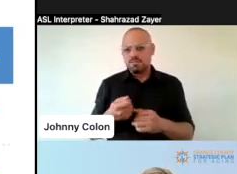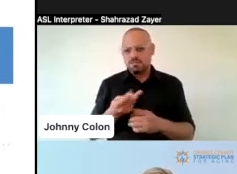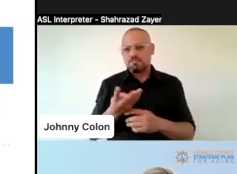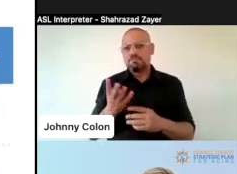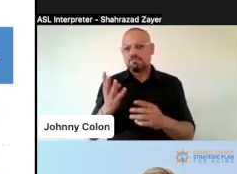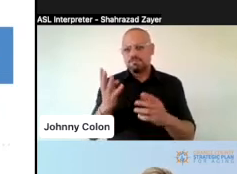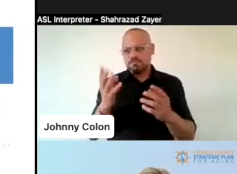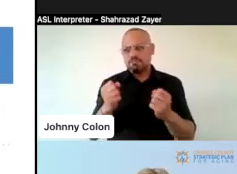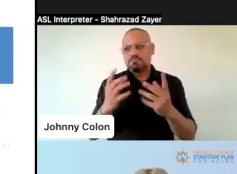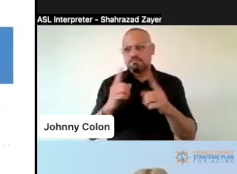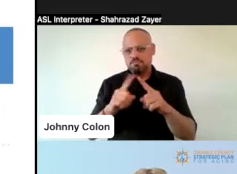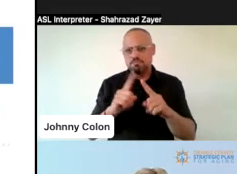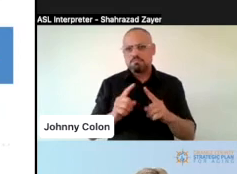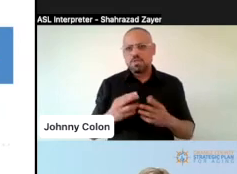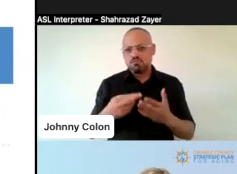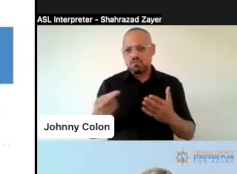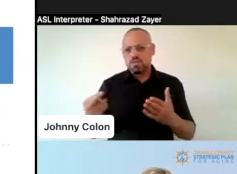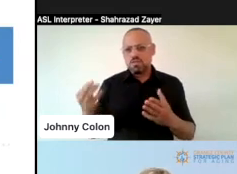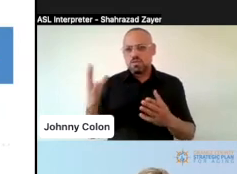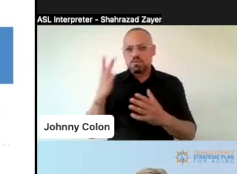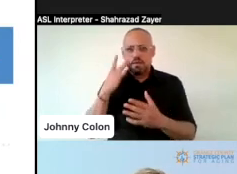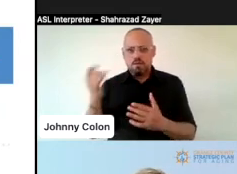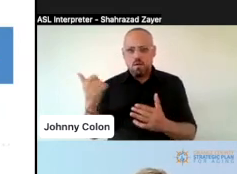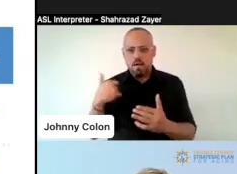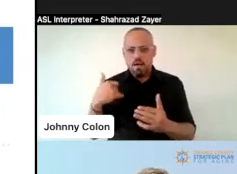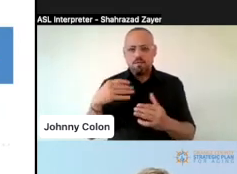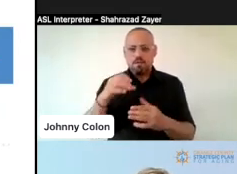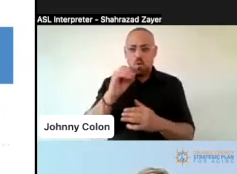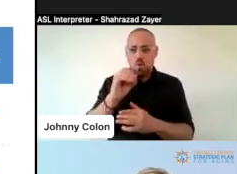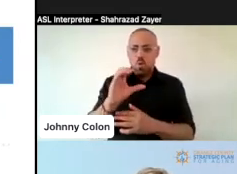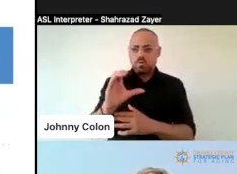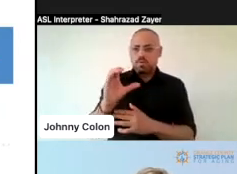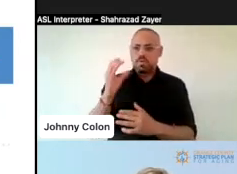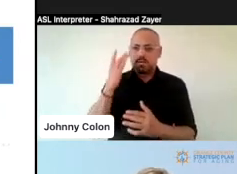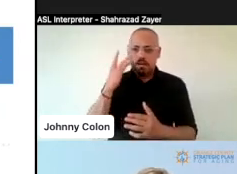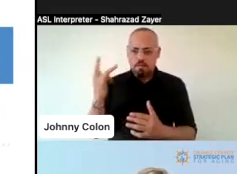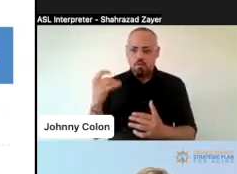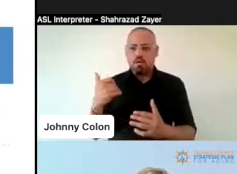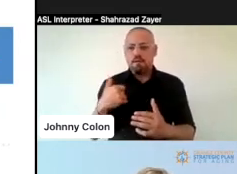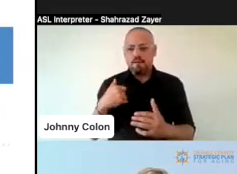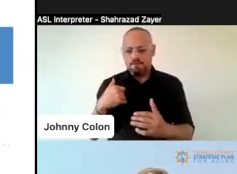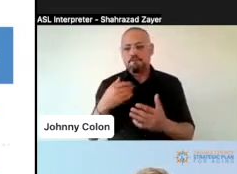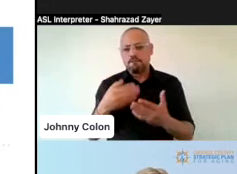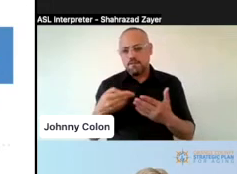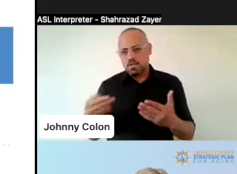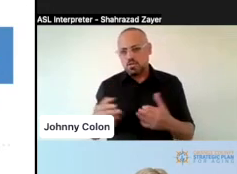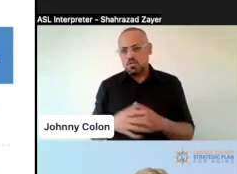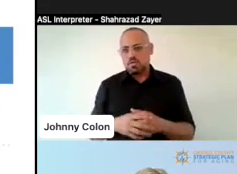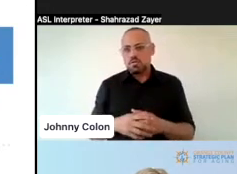resources for food in California, in Orange County, in California and Orange County.